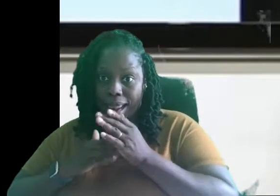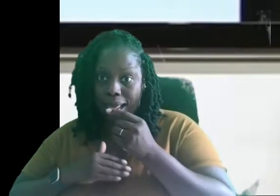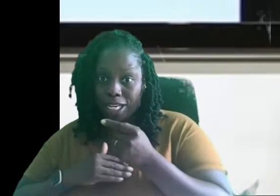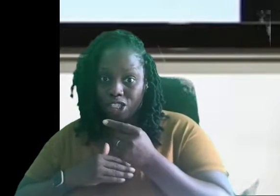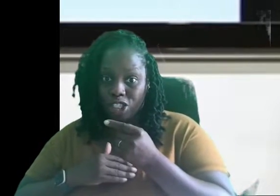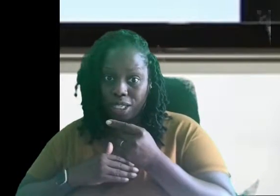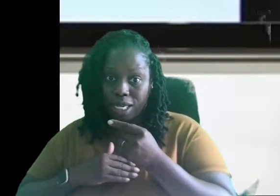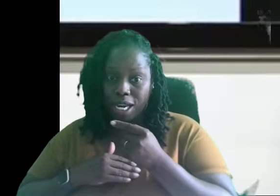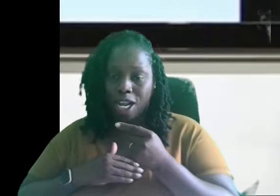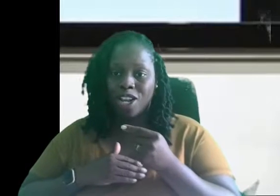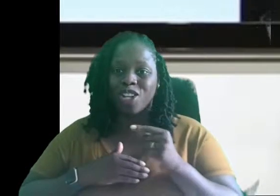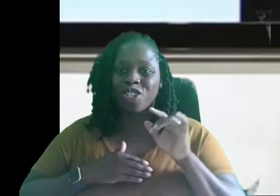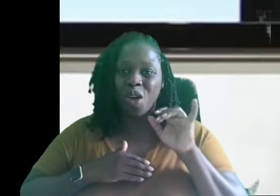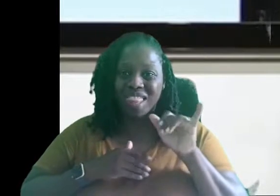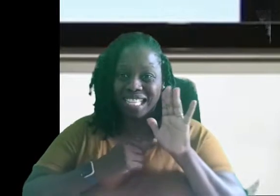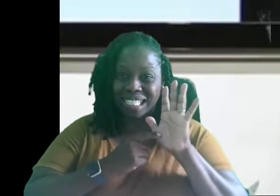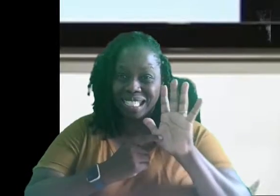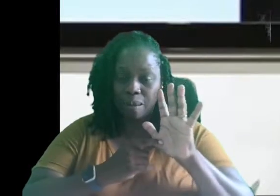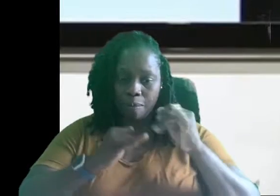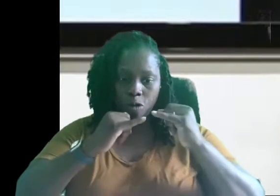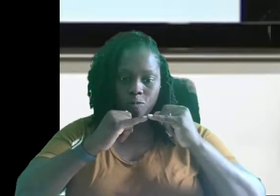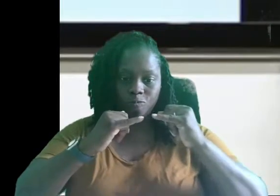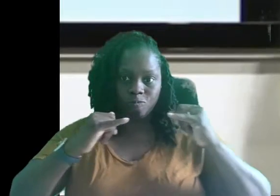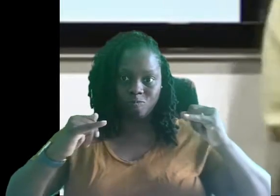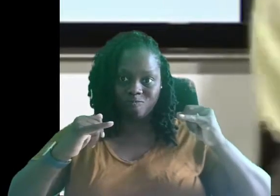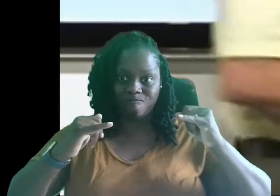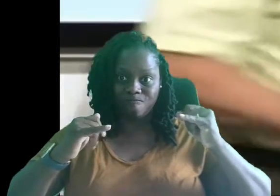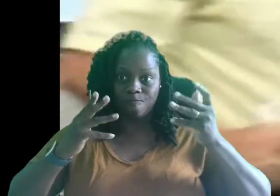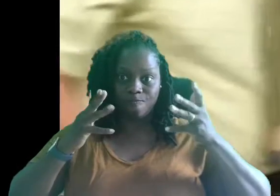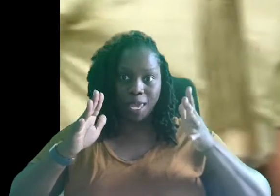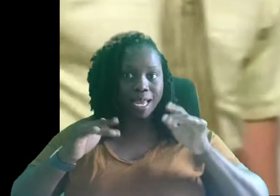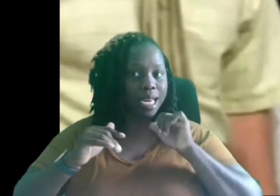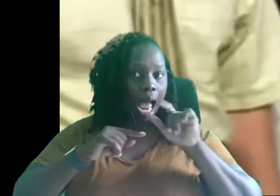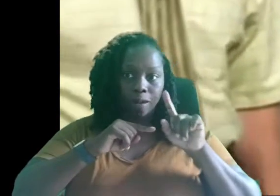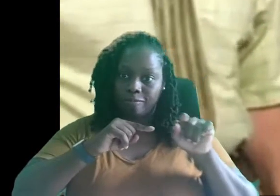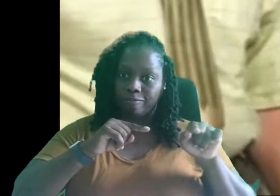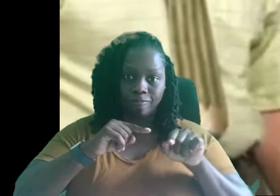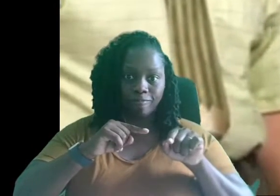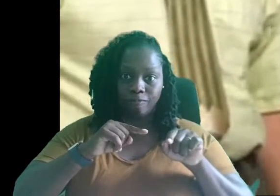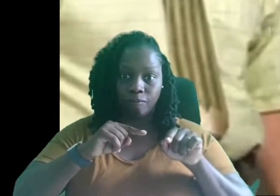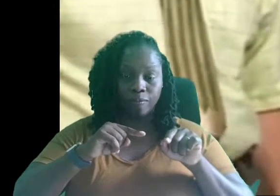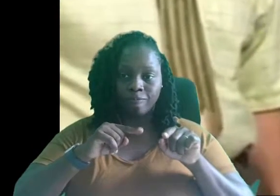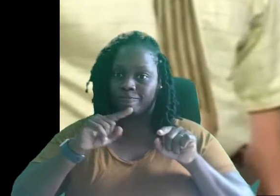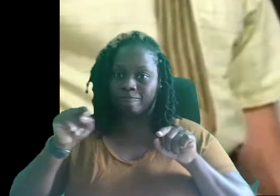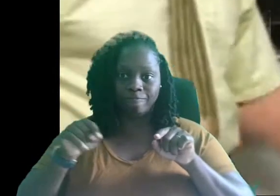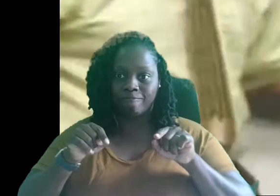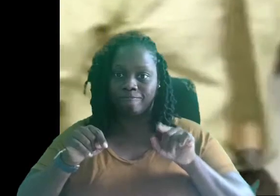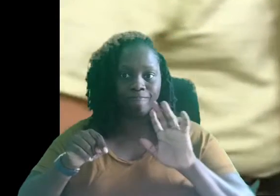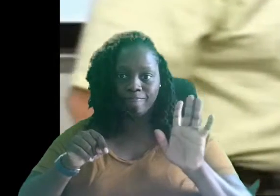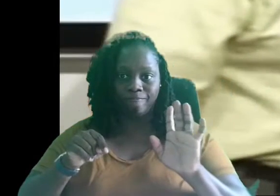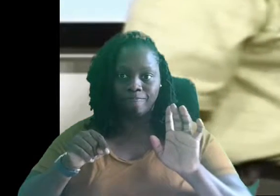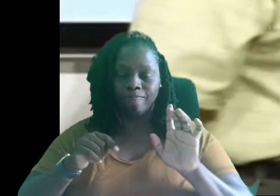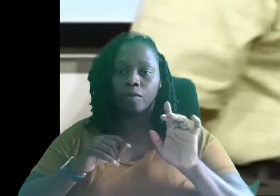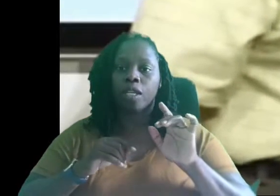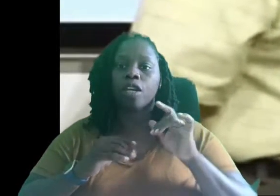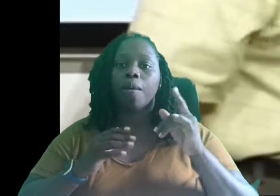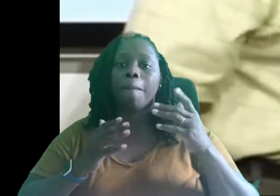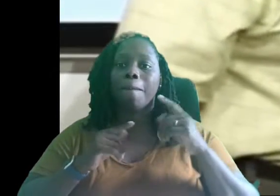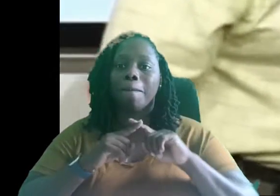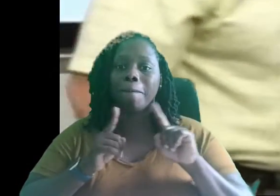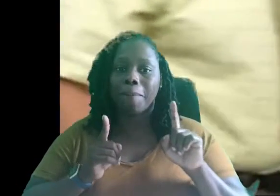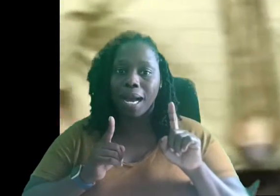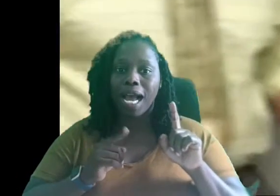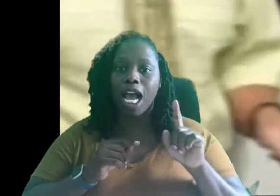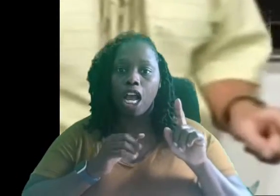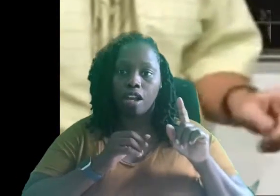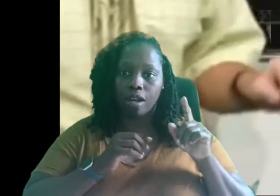at G, so here would be the notation for segment FG. Notice no